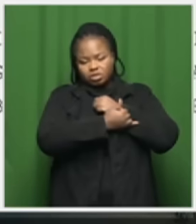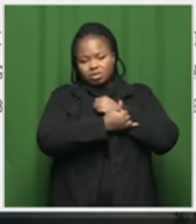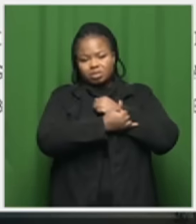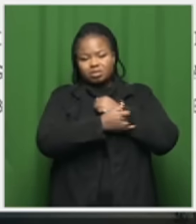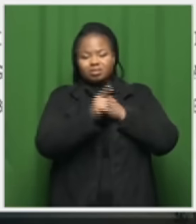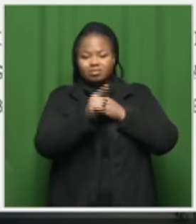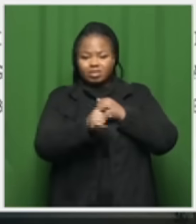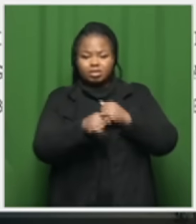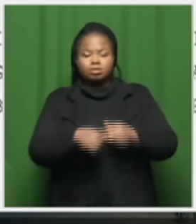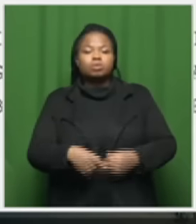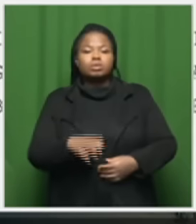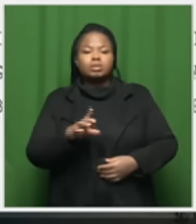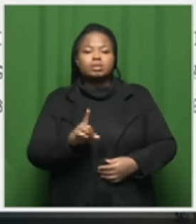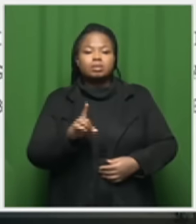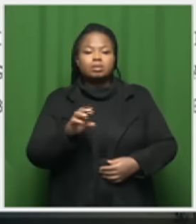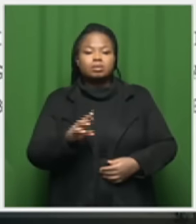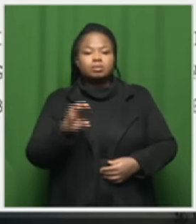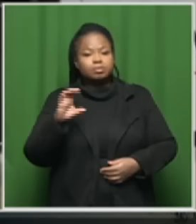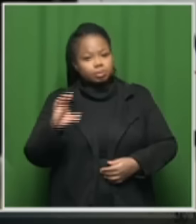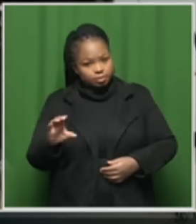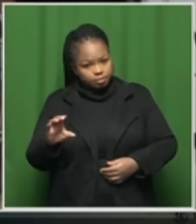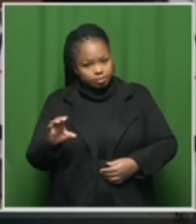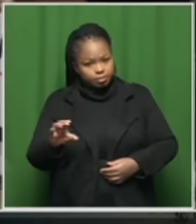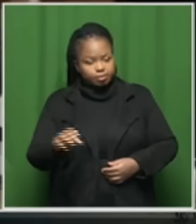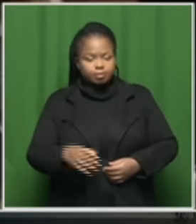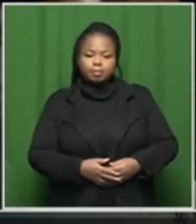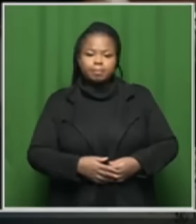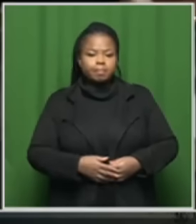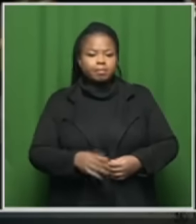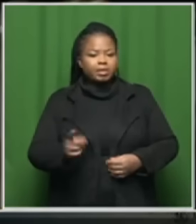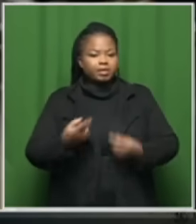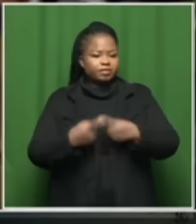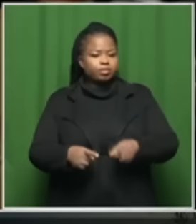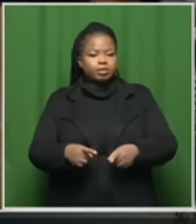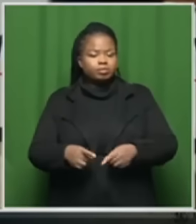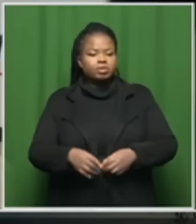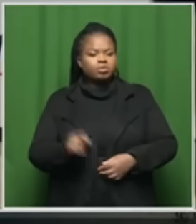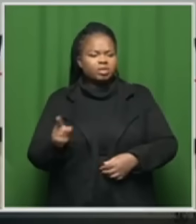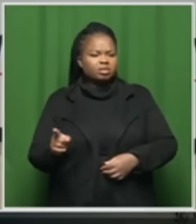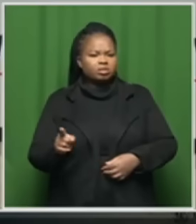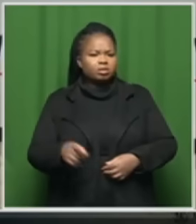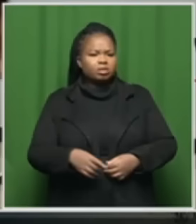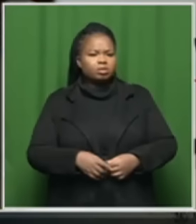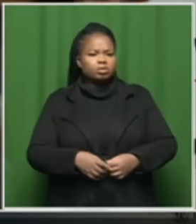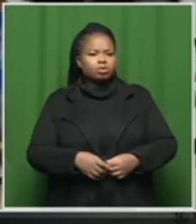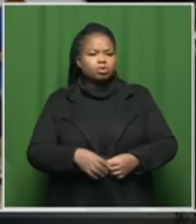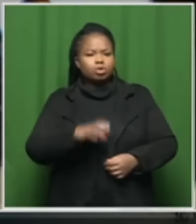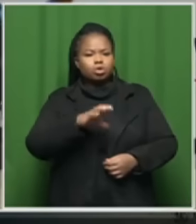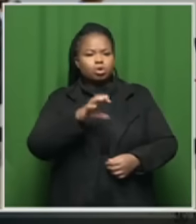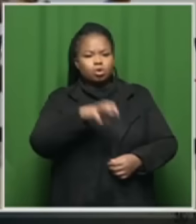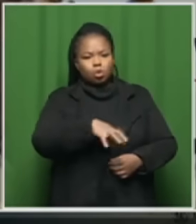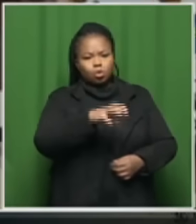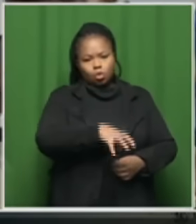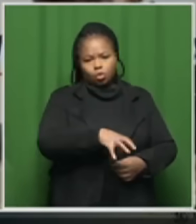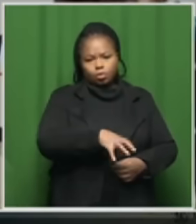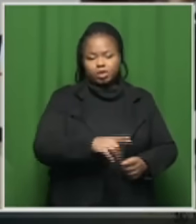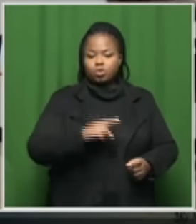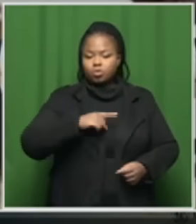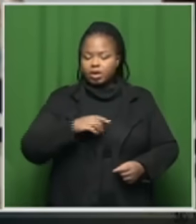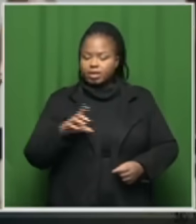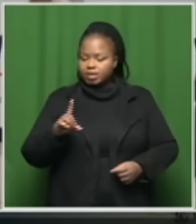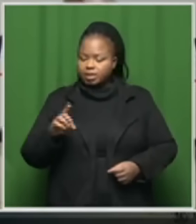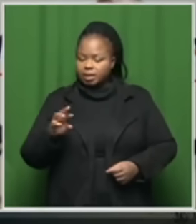the Republic of Congo, and not the DRC, which is strange because the DRC, that's where the